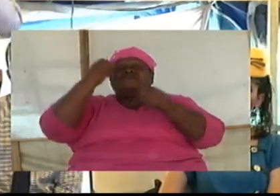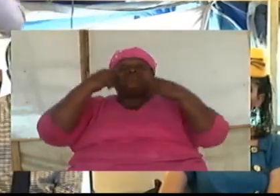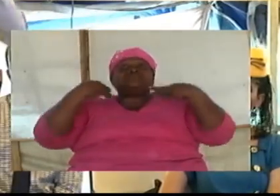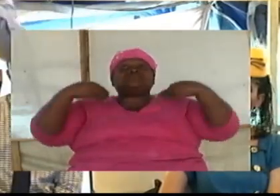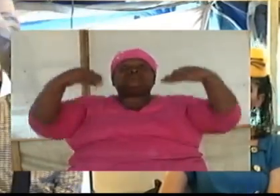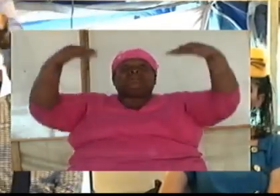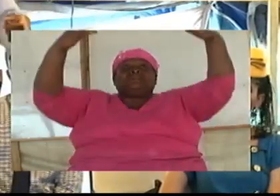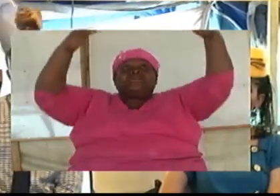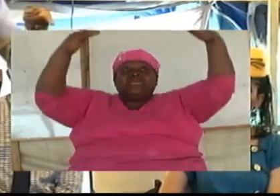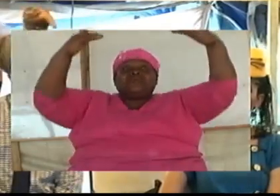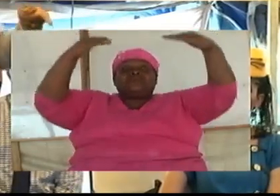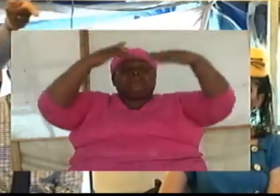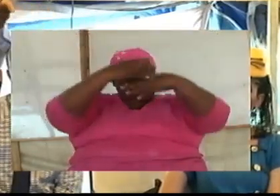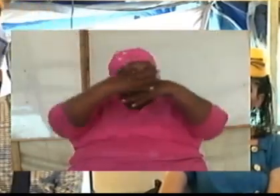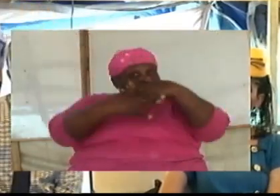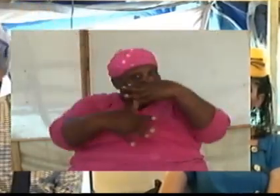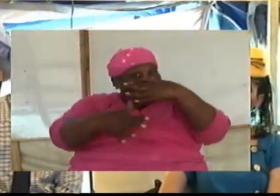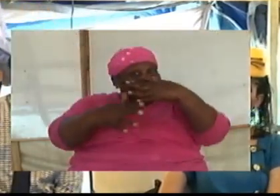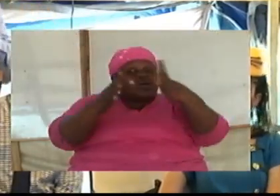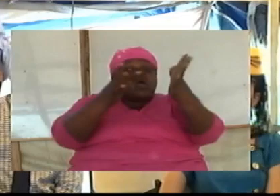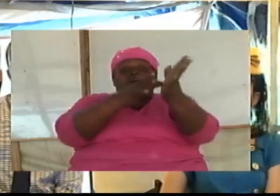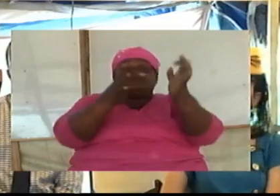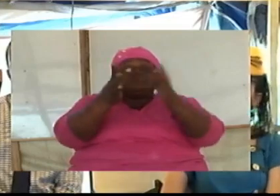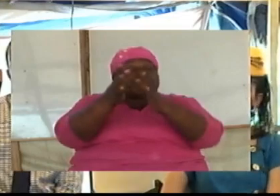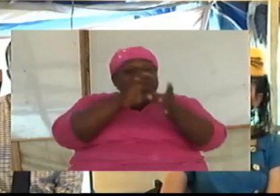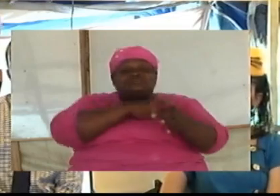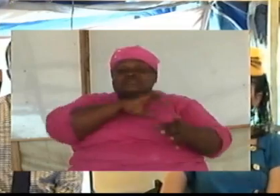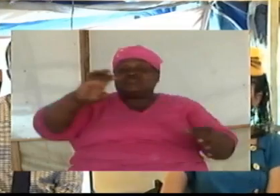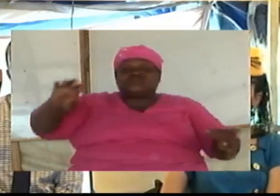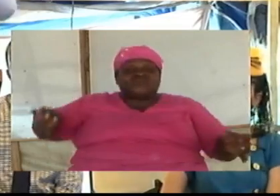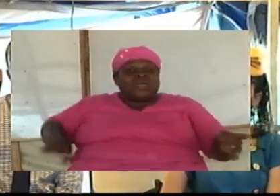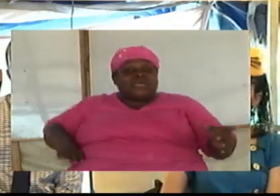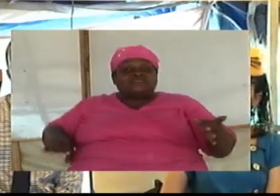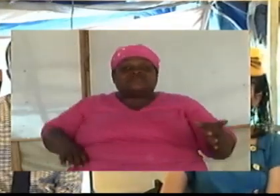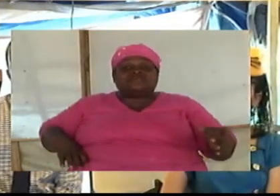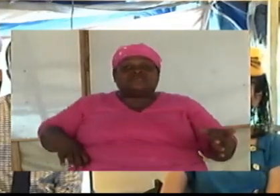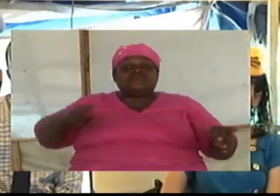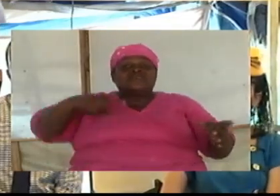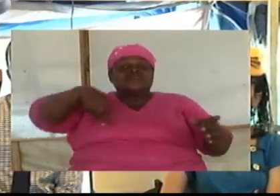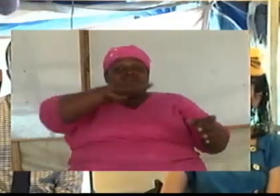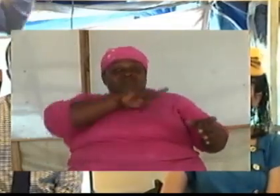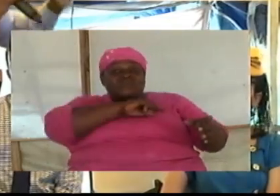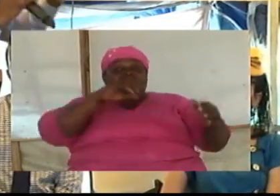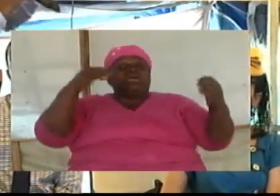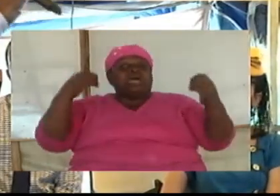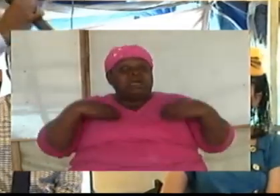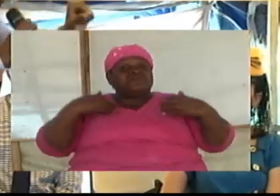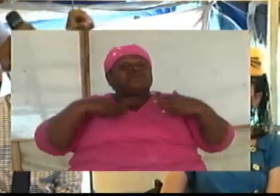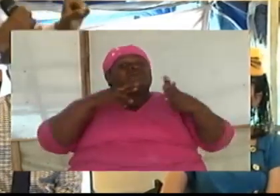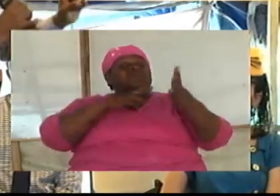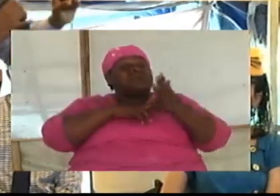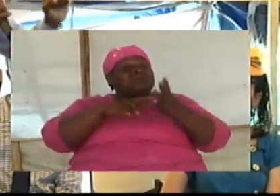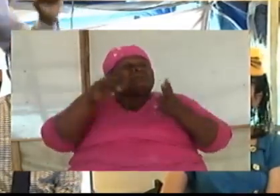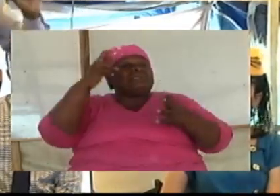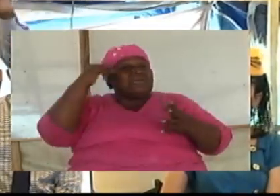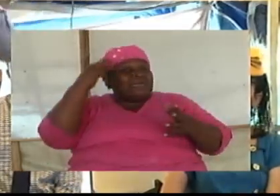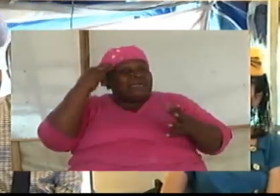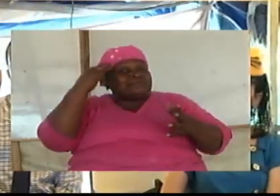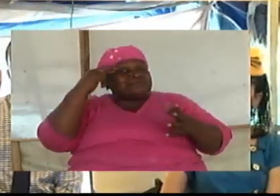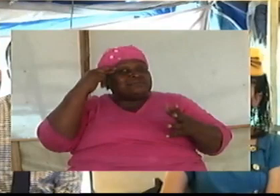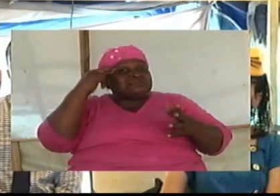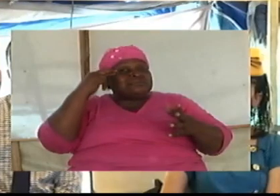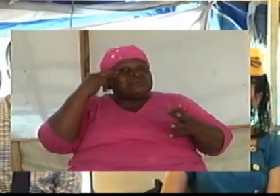of Jesus Christ. Hallelujah. And you see, so we've got to recognize that if the representations